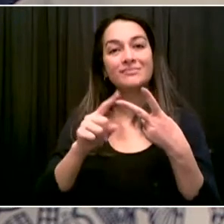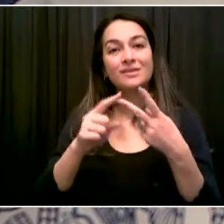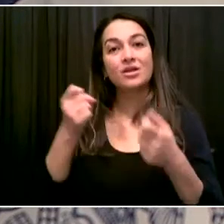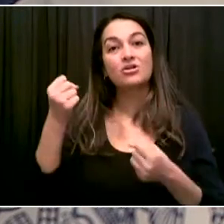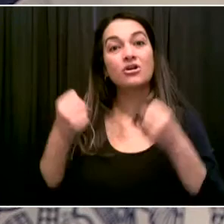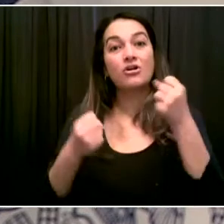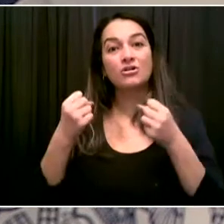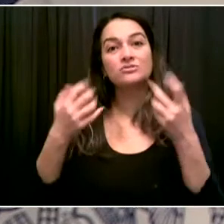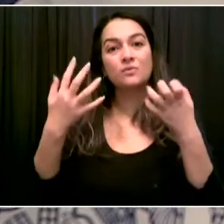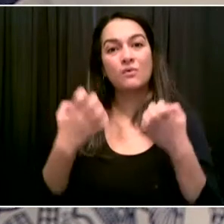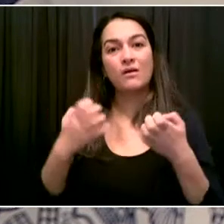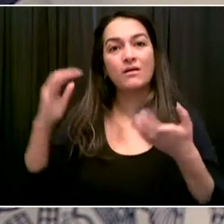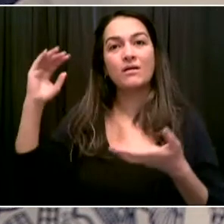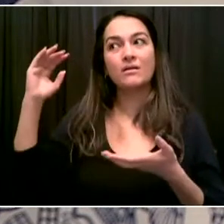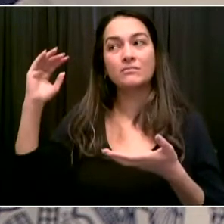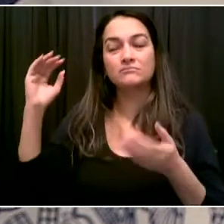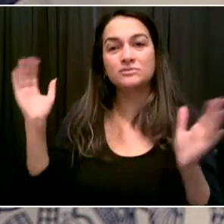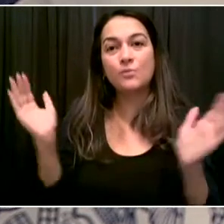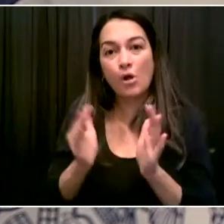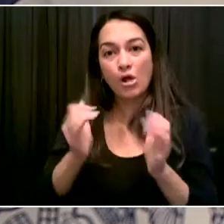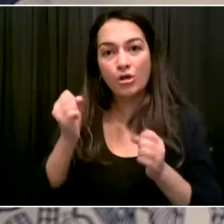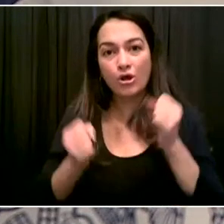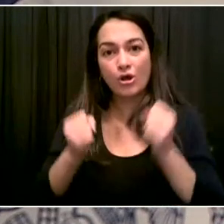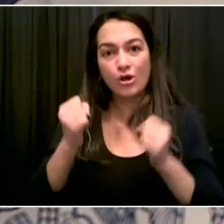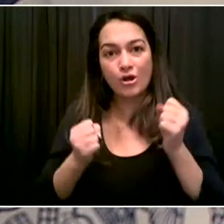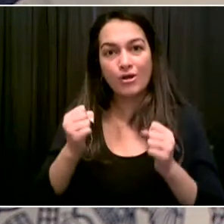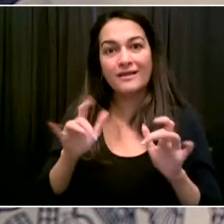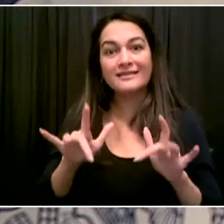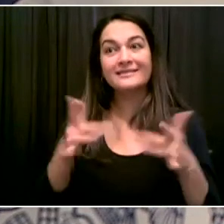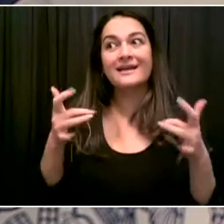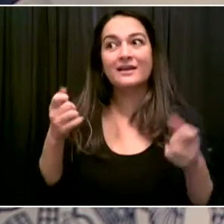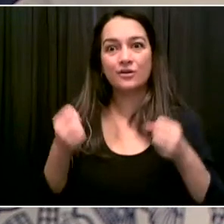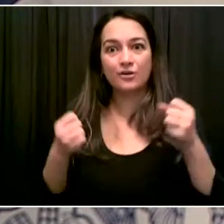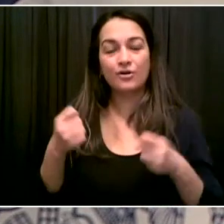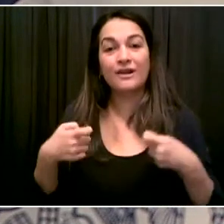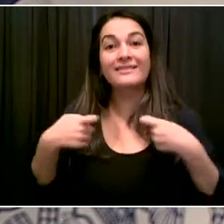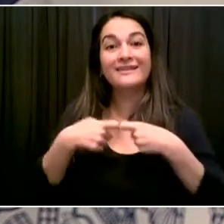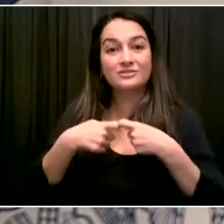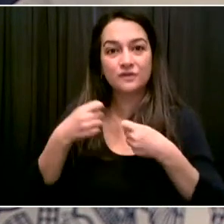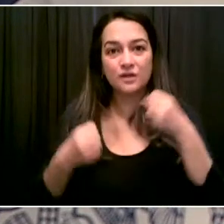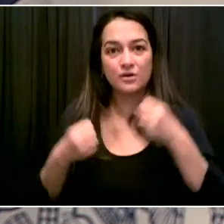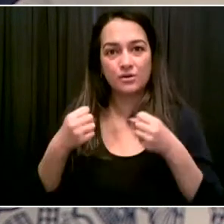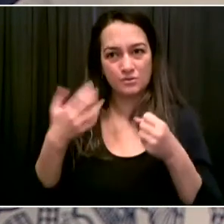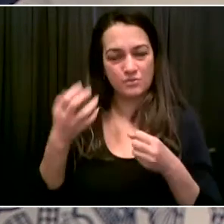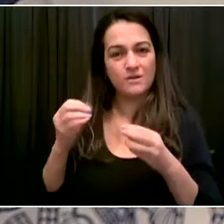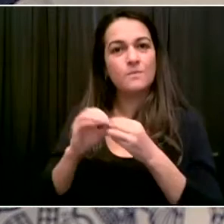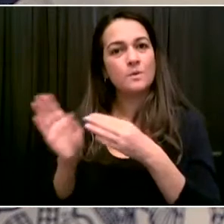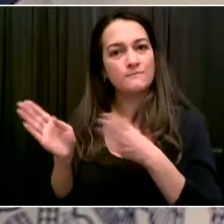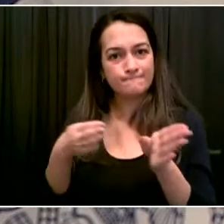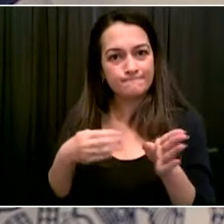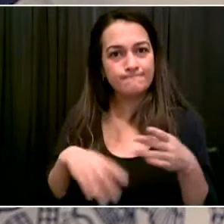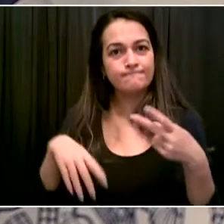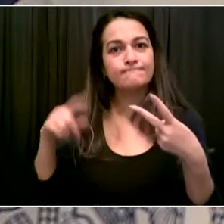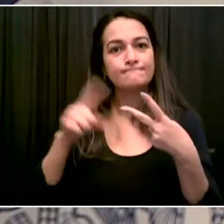some cases in neighborhoods, human-powered delivery. You've seen the cargo bikes, which are really actually making a big